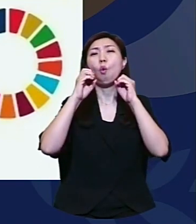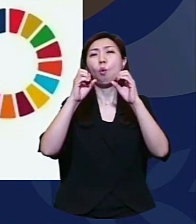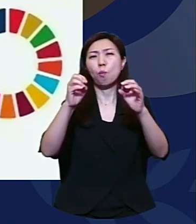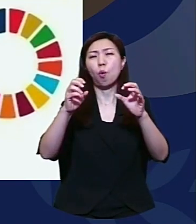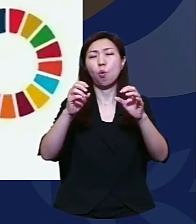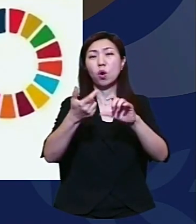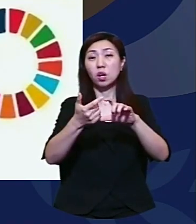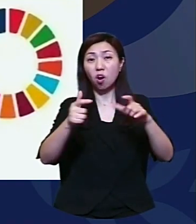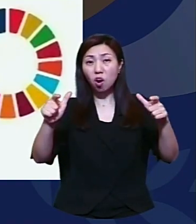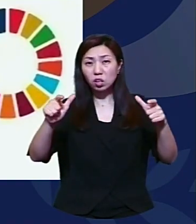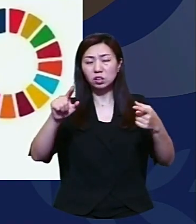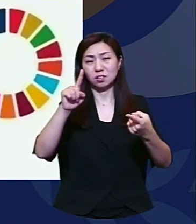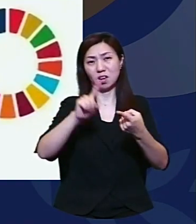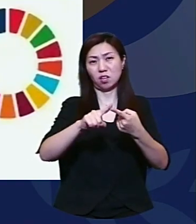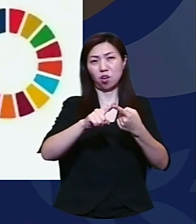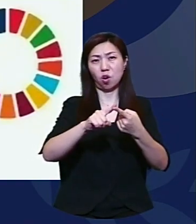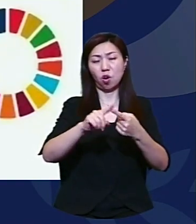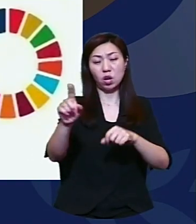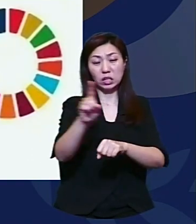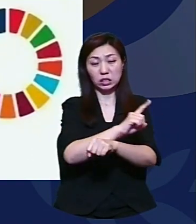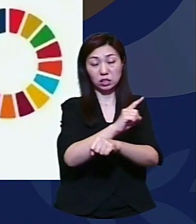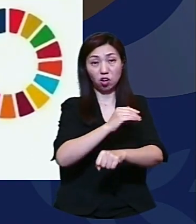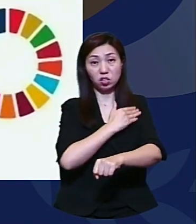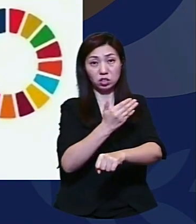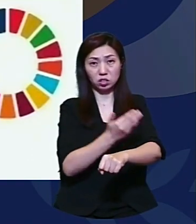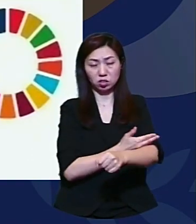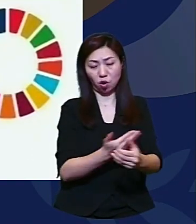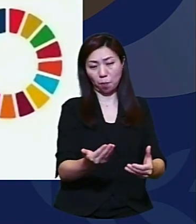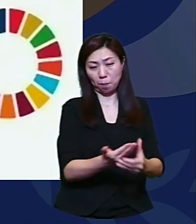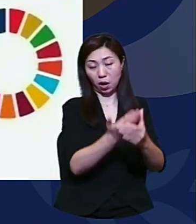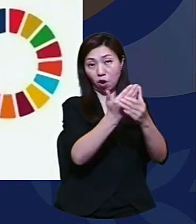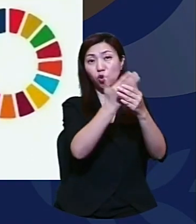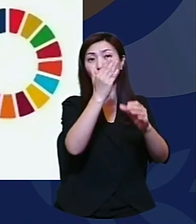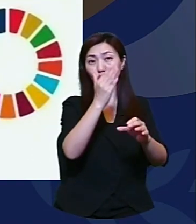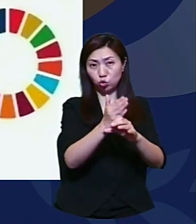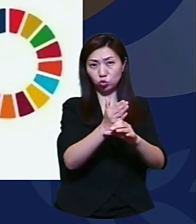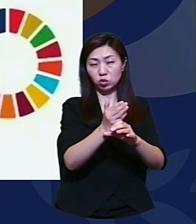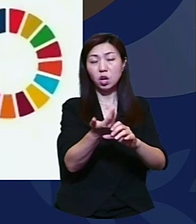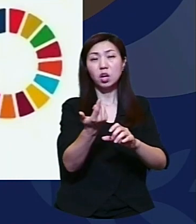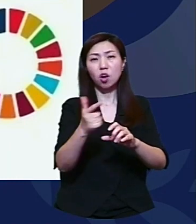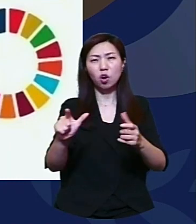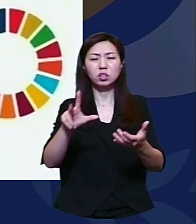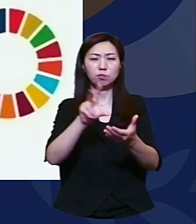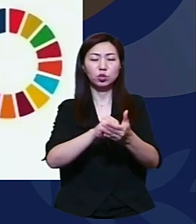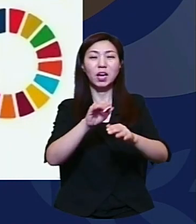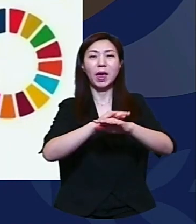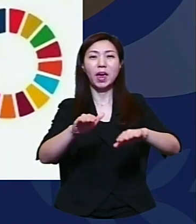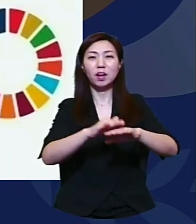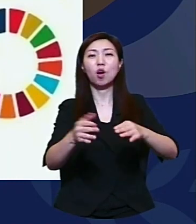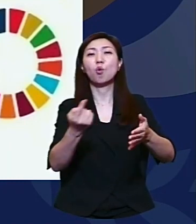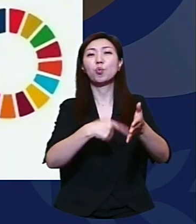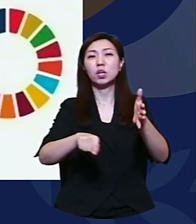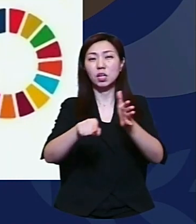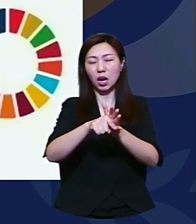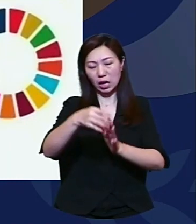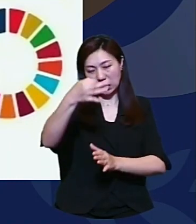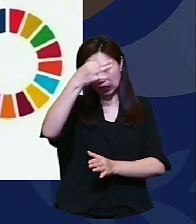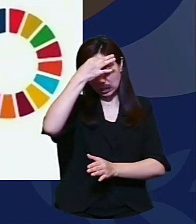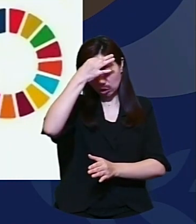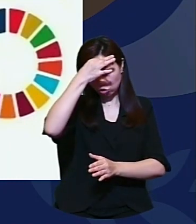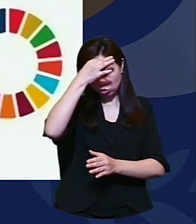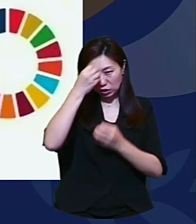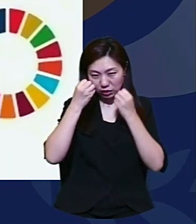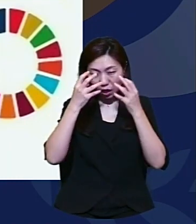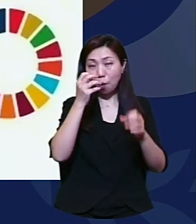other countries can also help to clarify some of these issues when we look at technology integration across the society and